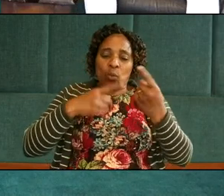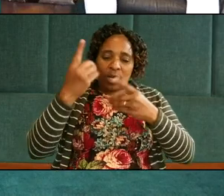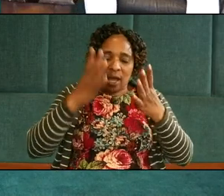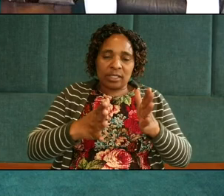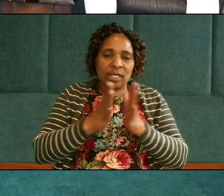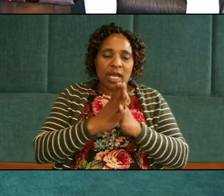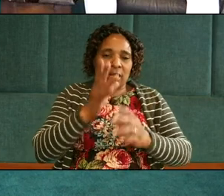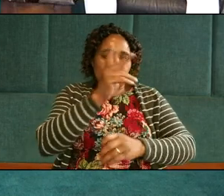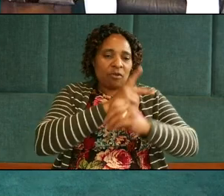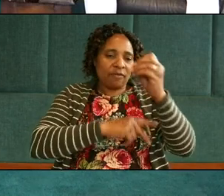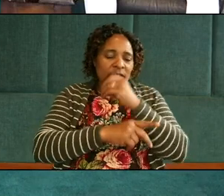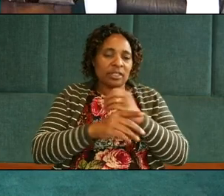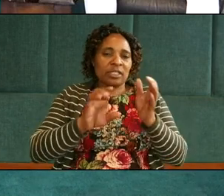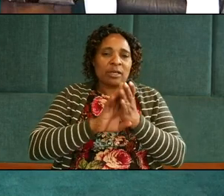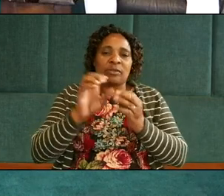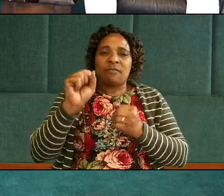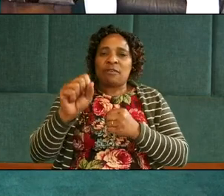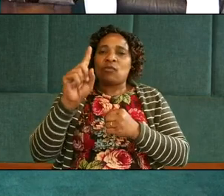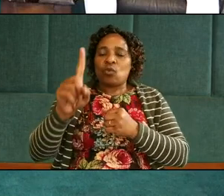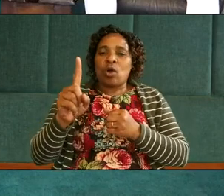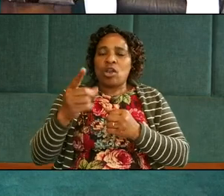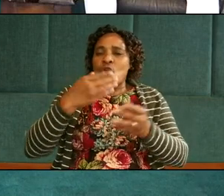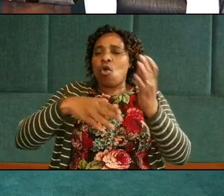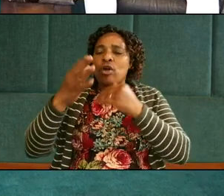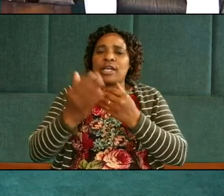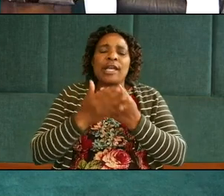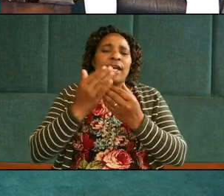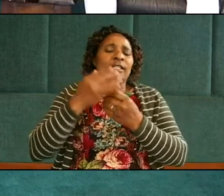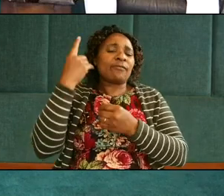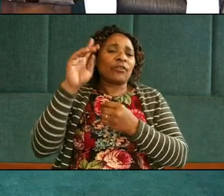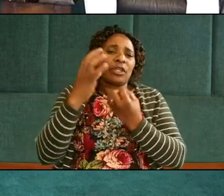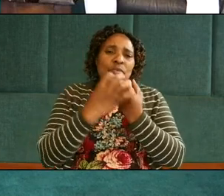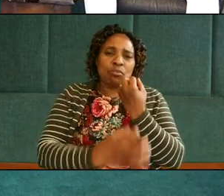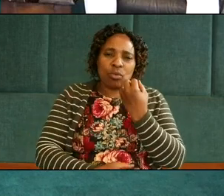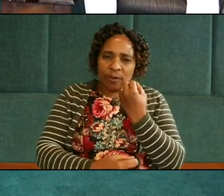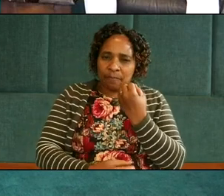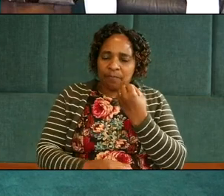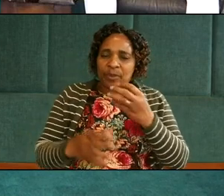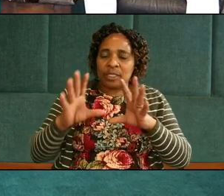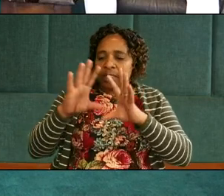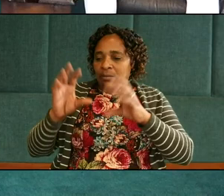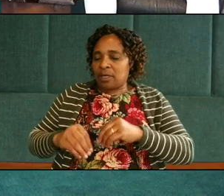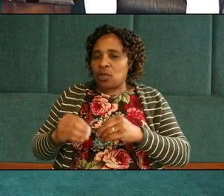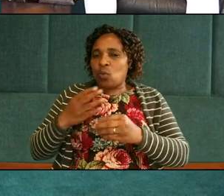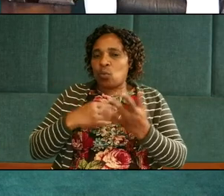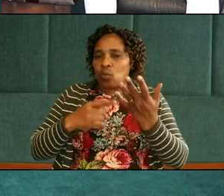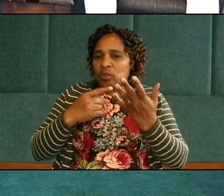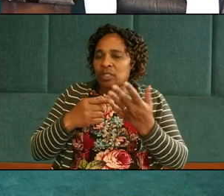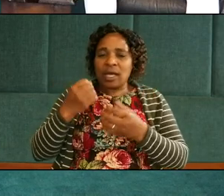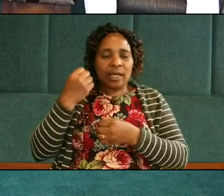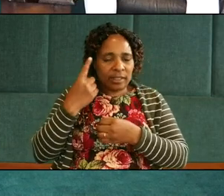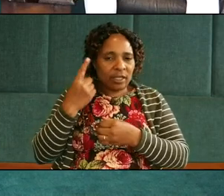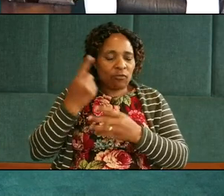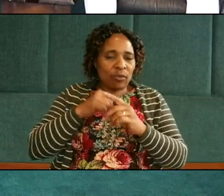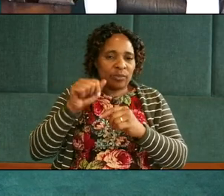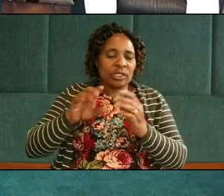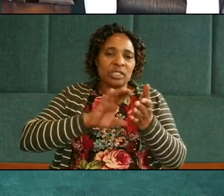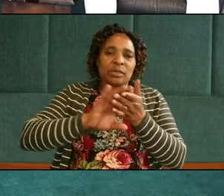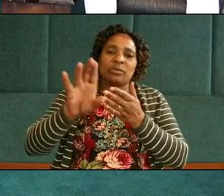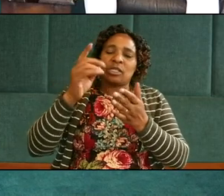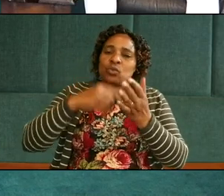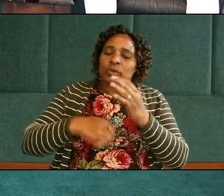51, which is titled God's Care for the Poor. In summary, what I understand from this chapter